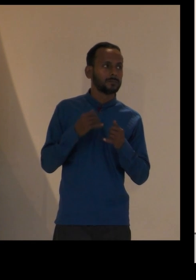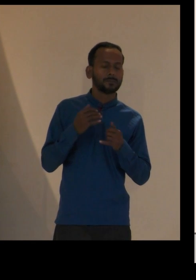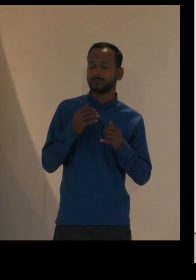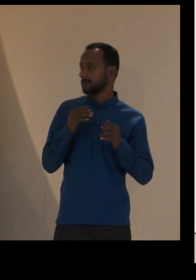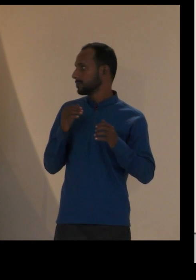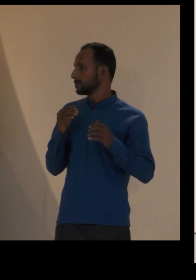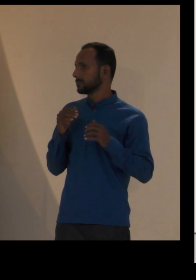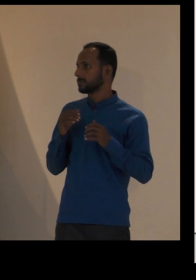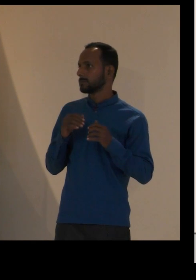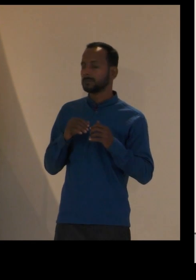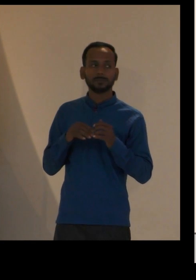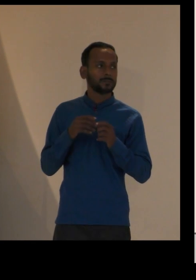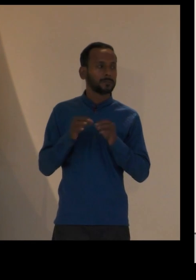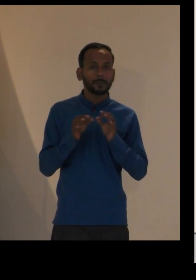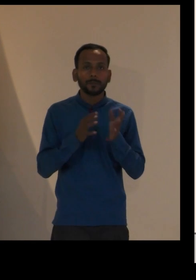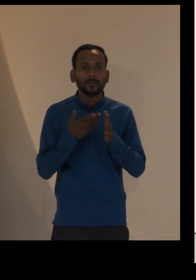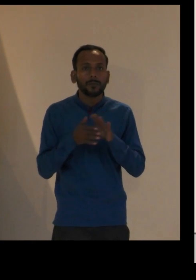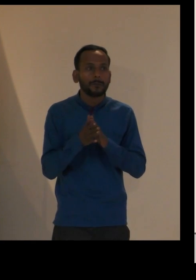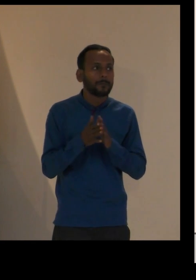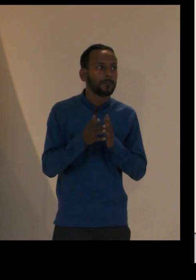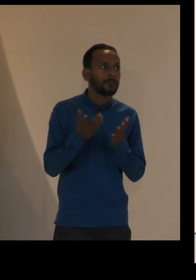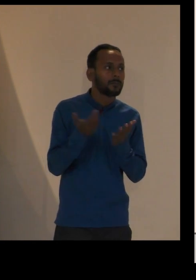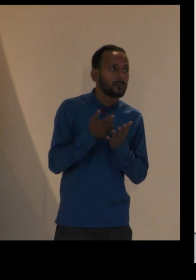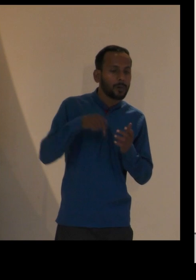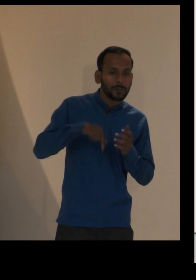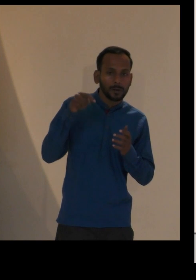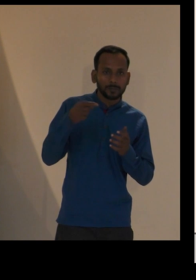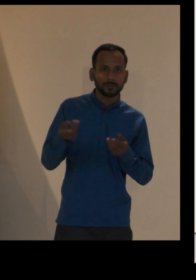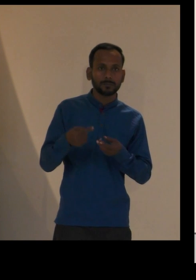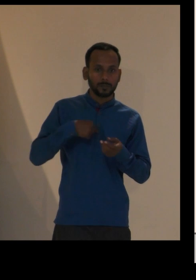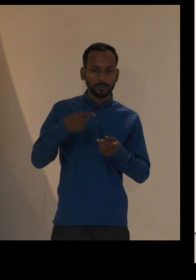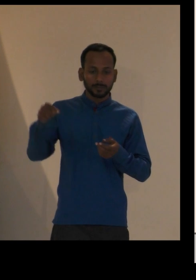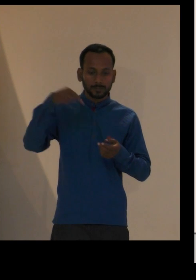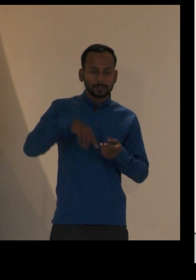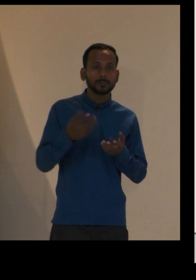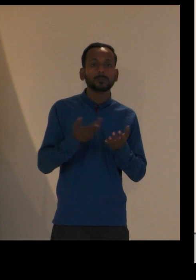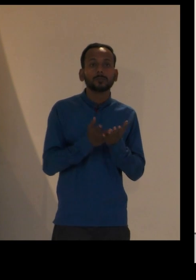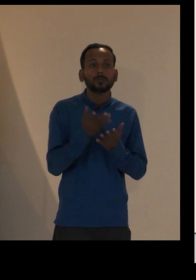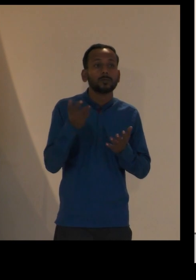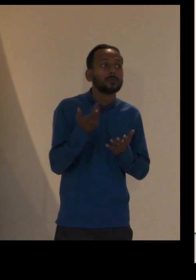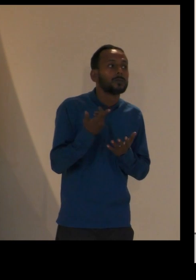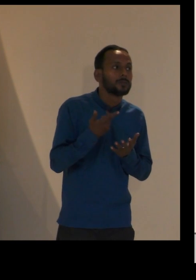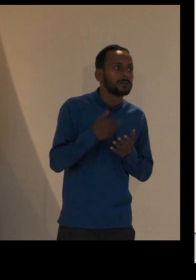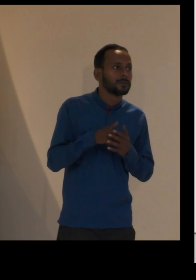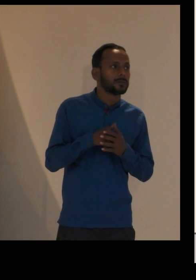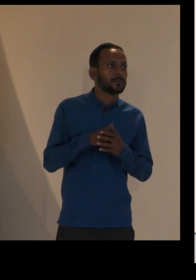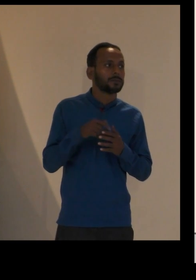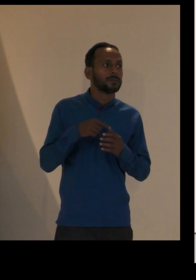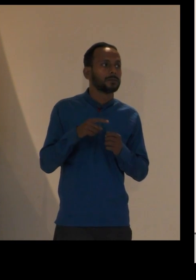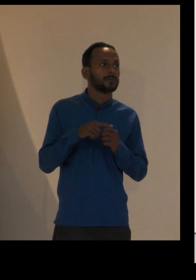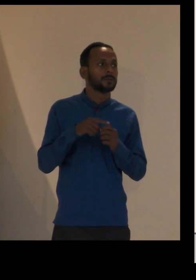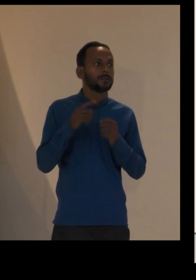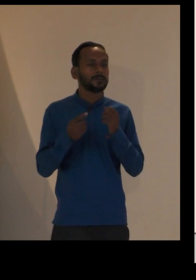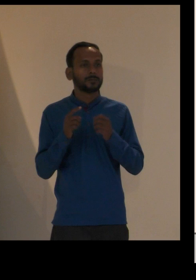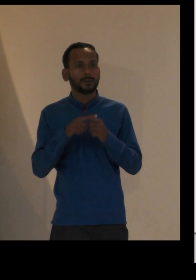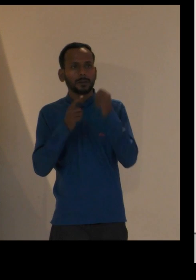some kind of an explanation as to why I'm here and why I agreed to be here in first place, because I was asked and I